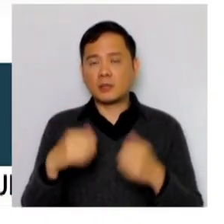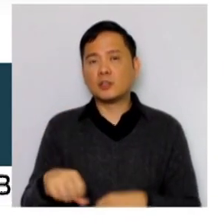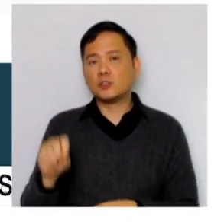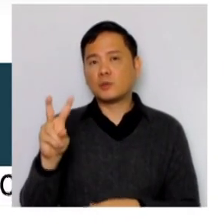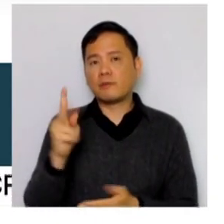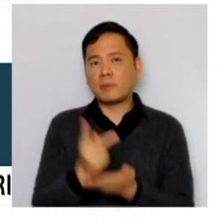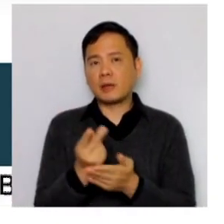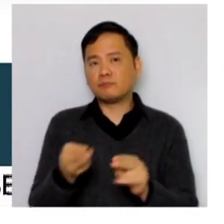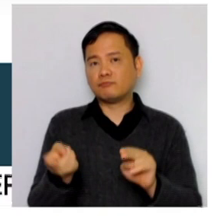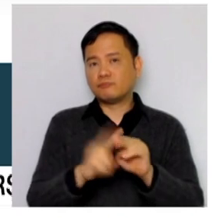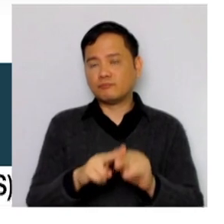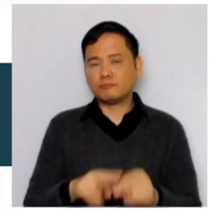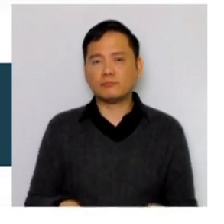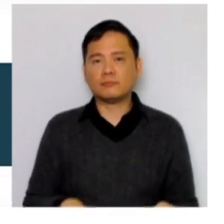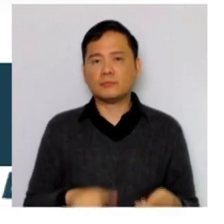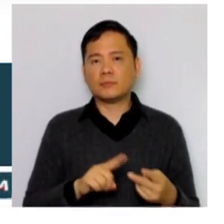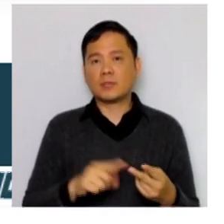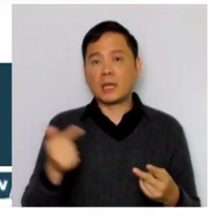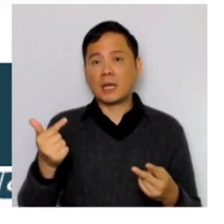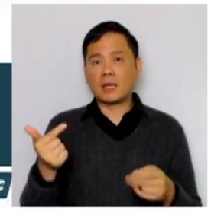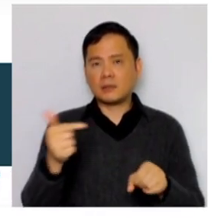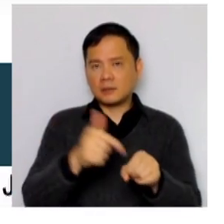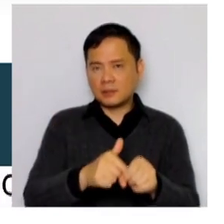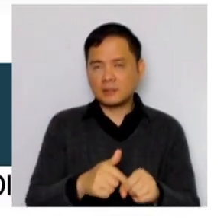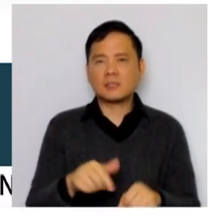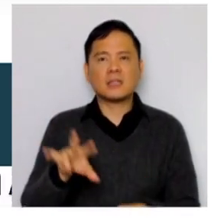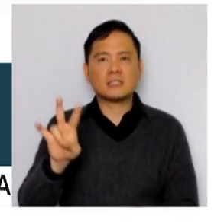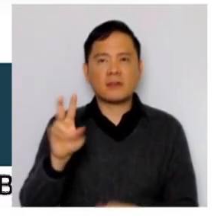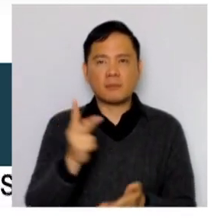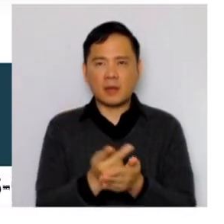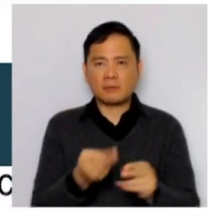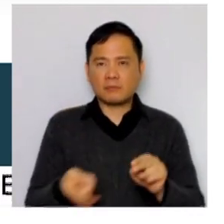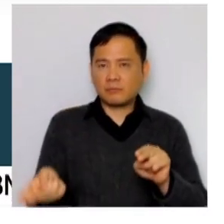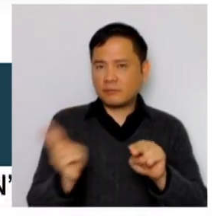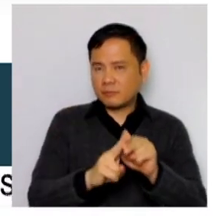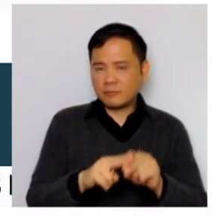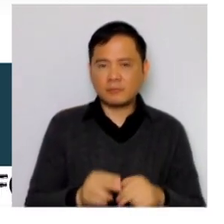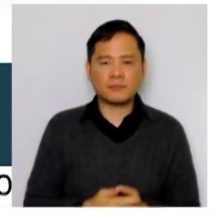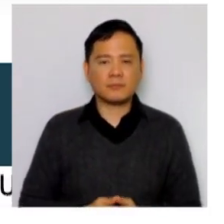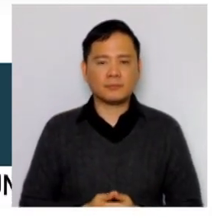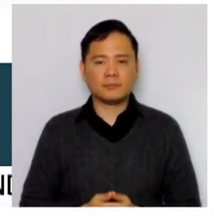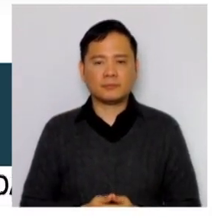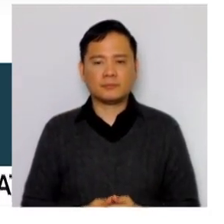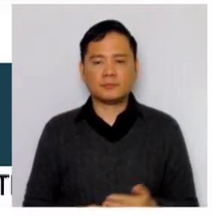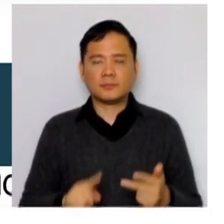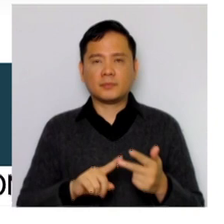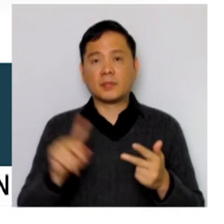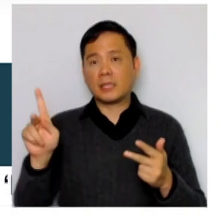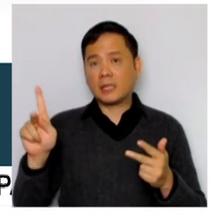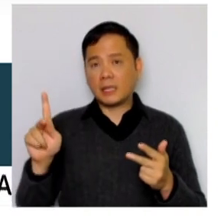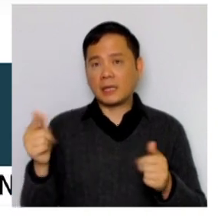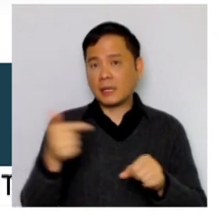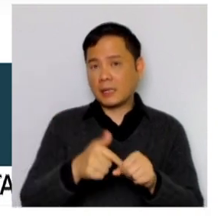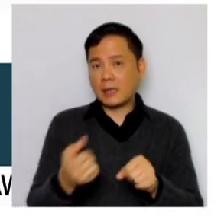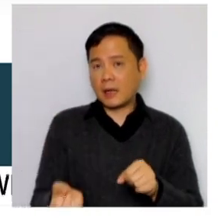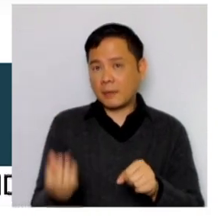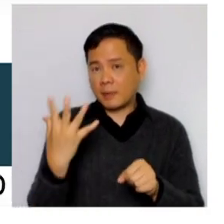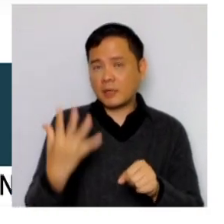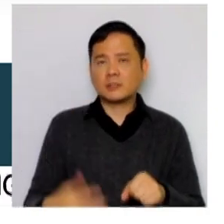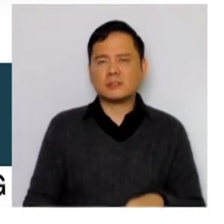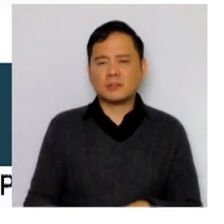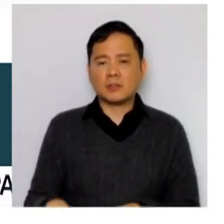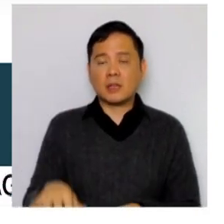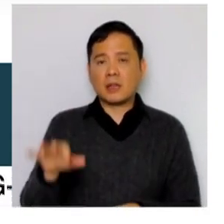pesos per liter, while gasoline may rise by 7 pesos and 20 centavos per liter. Kerosene prices also seem to go up